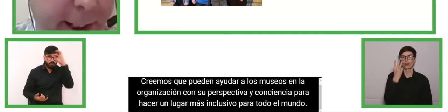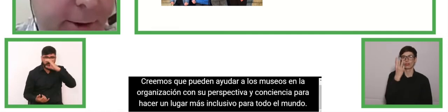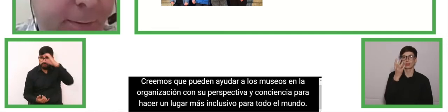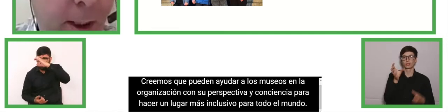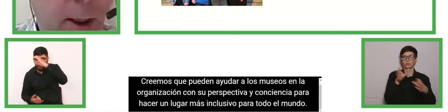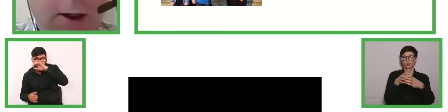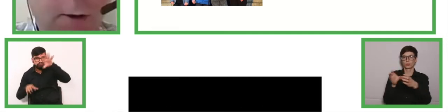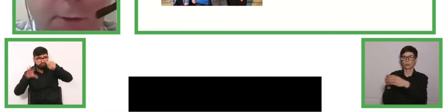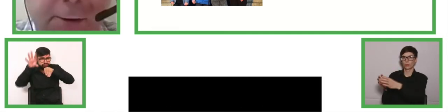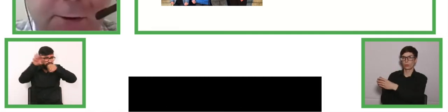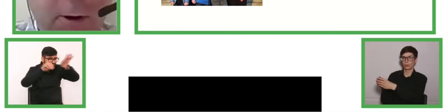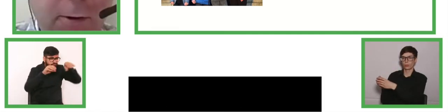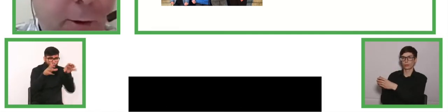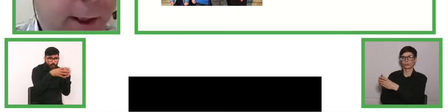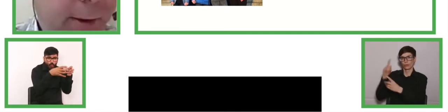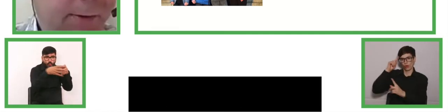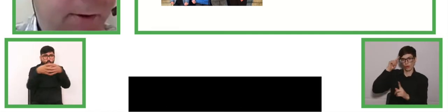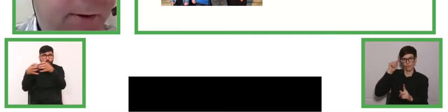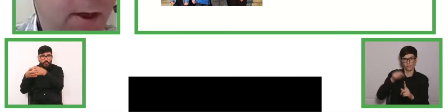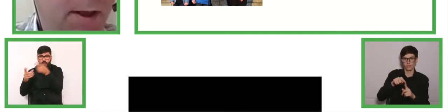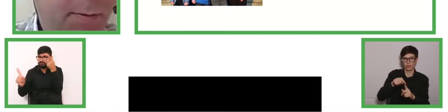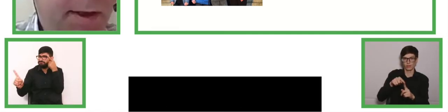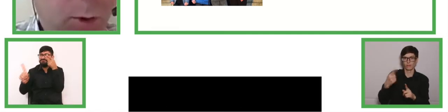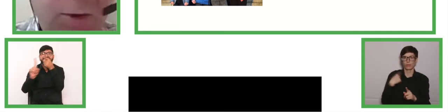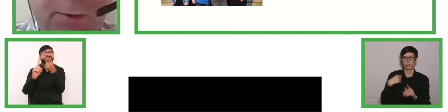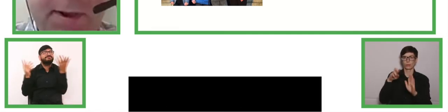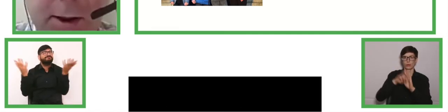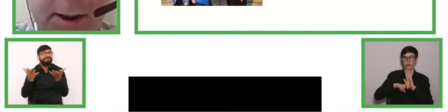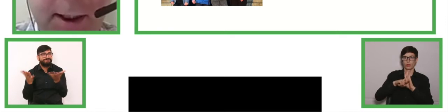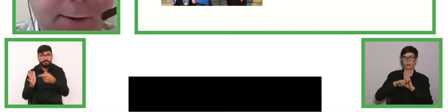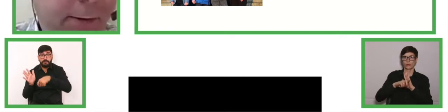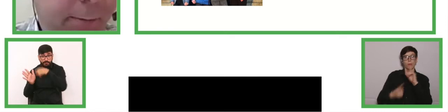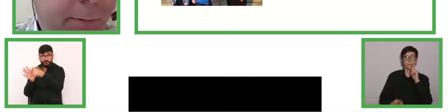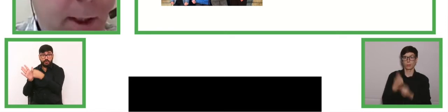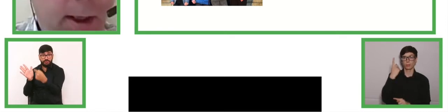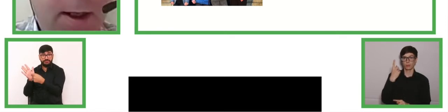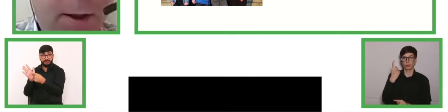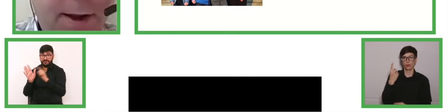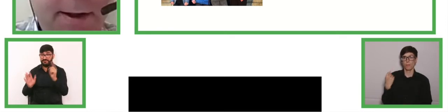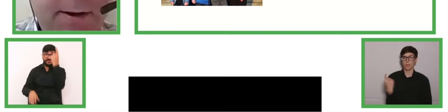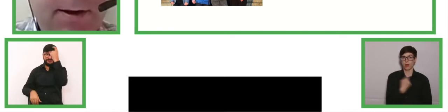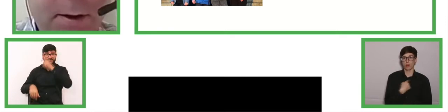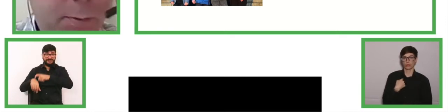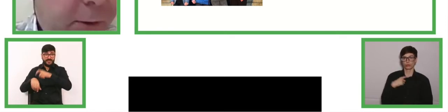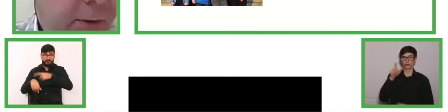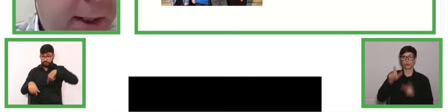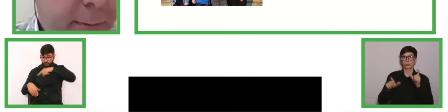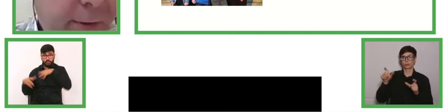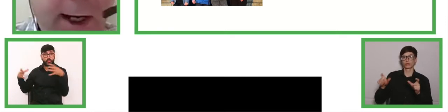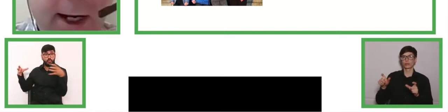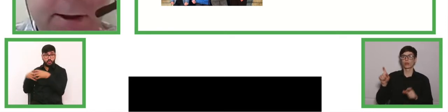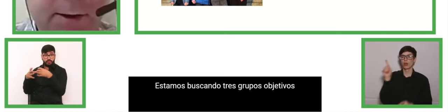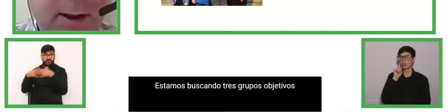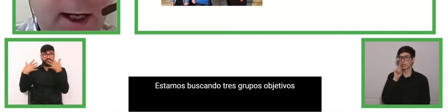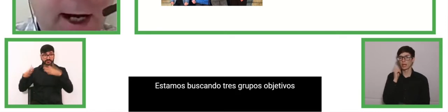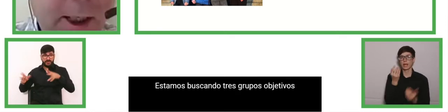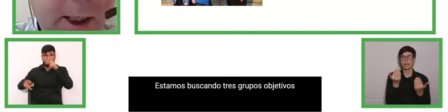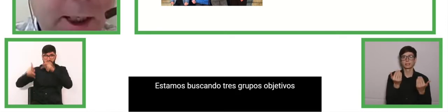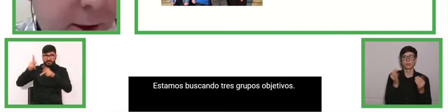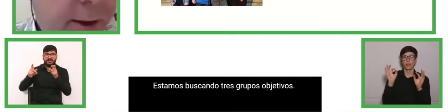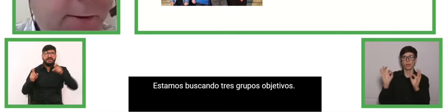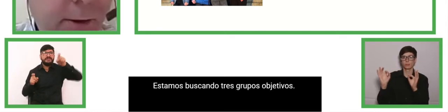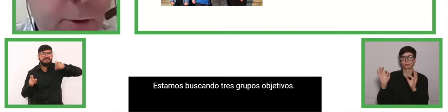project. First of all, for us, the people with special needs, then the museums and